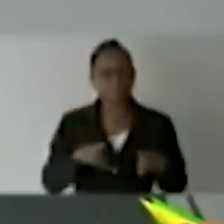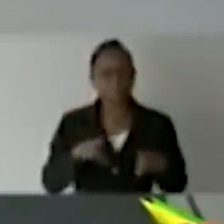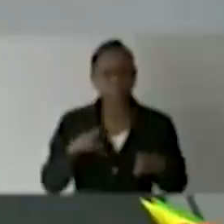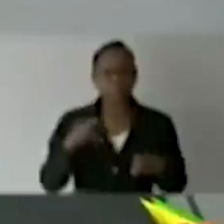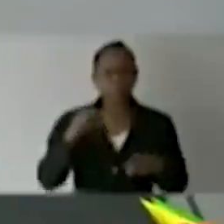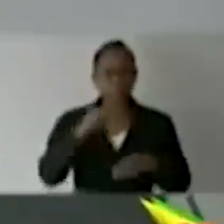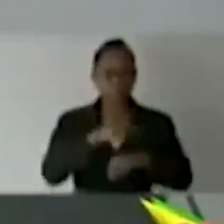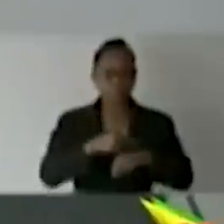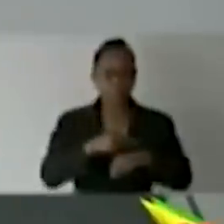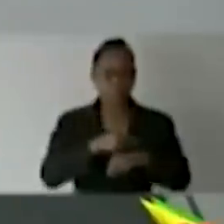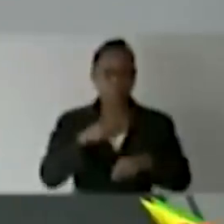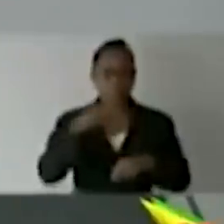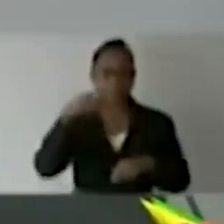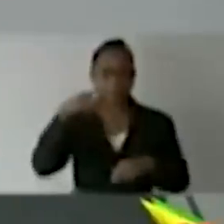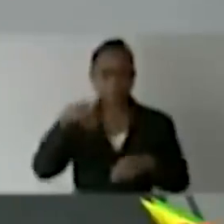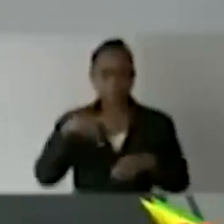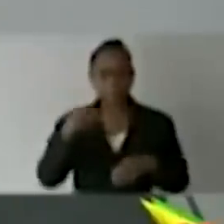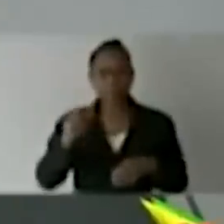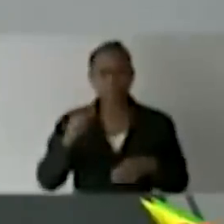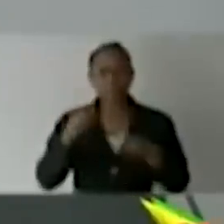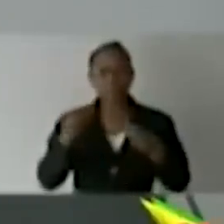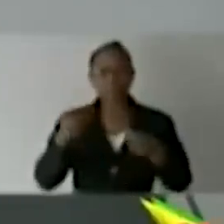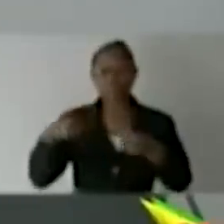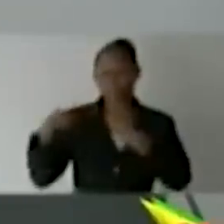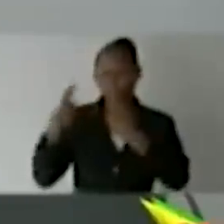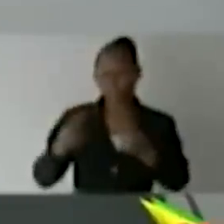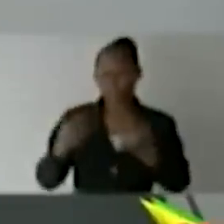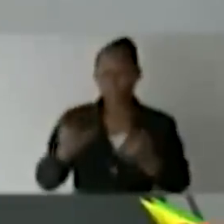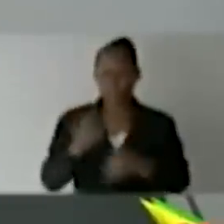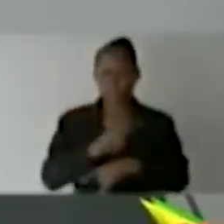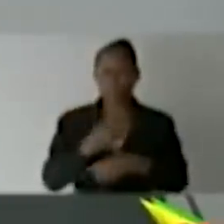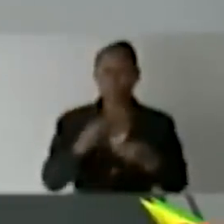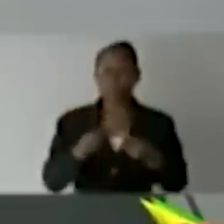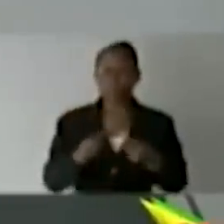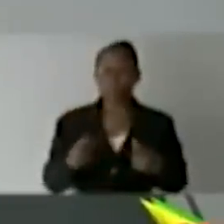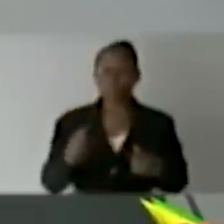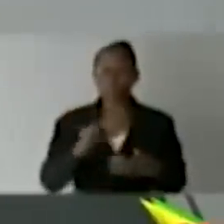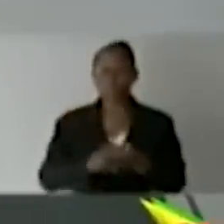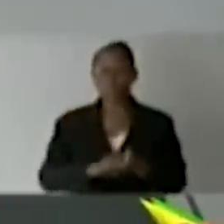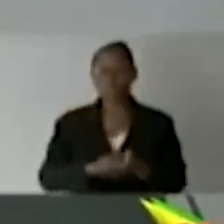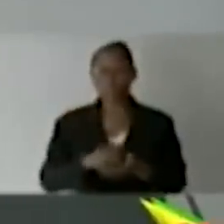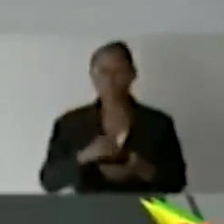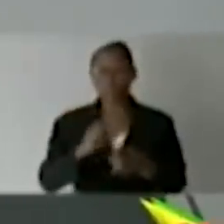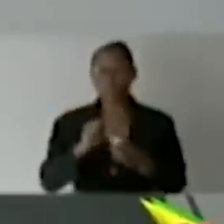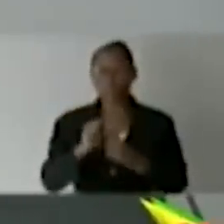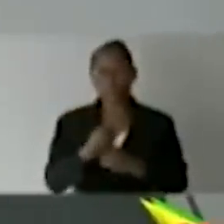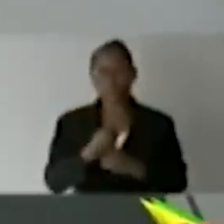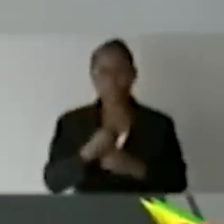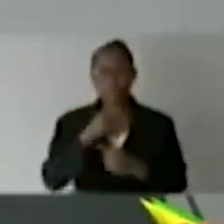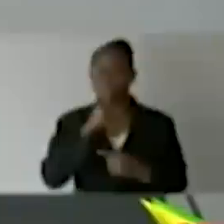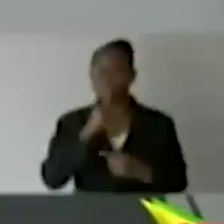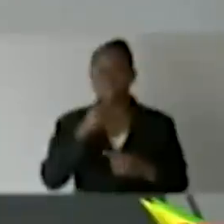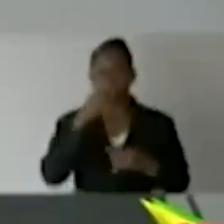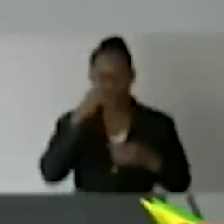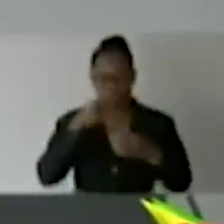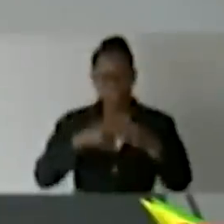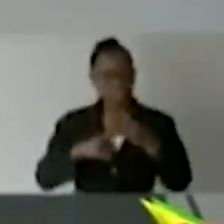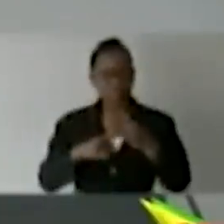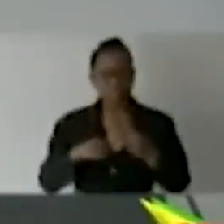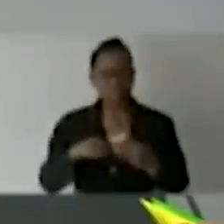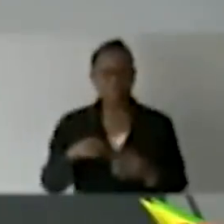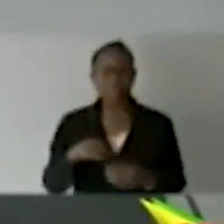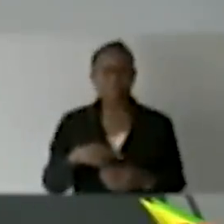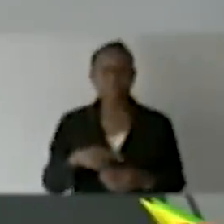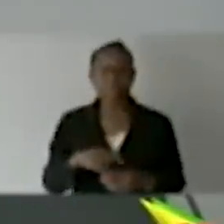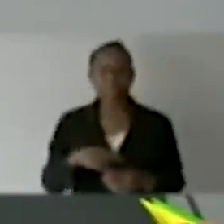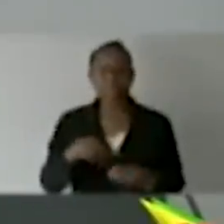been given up to today, the end of the working day today, to resolve this matter. This is not a threat to you, Mr. Deputy President,